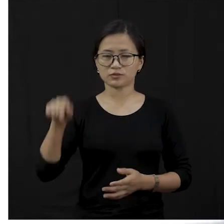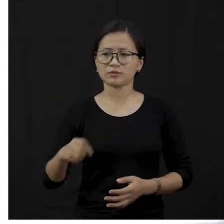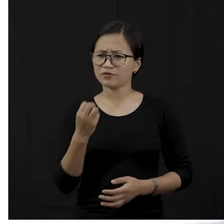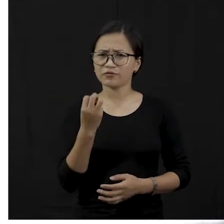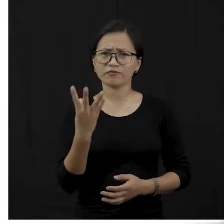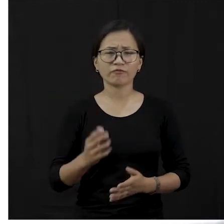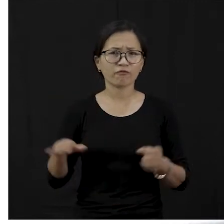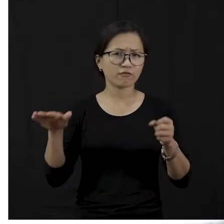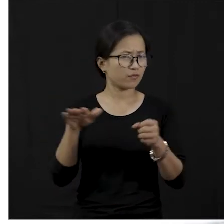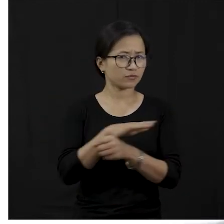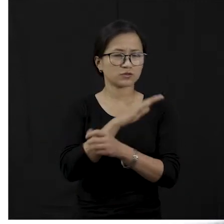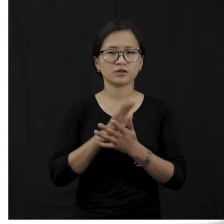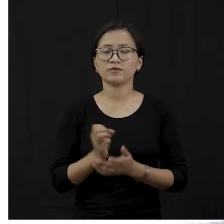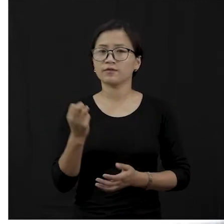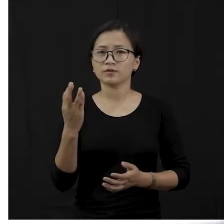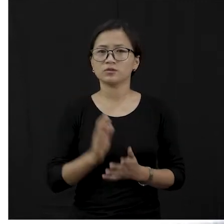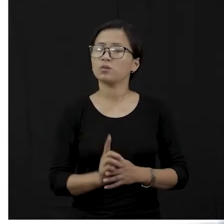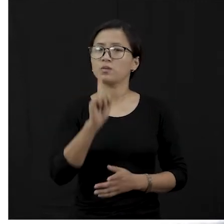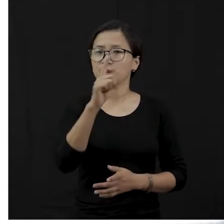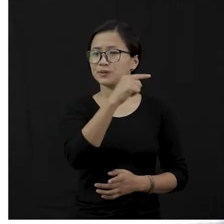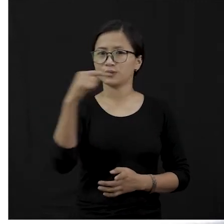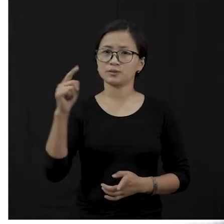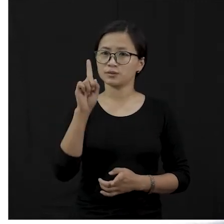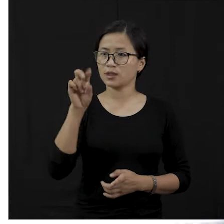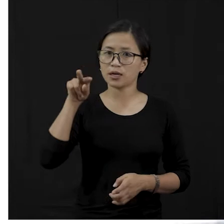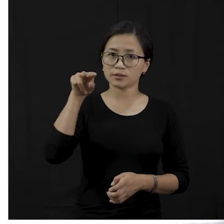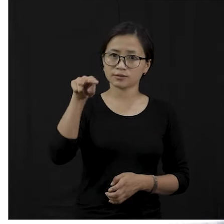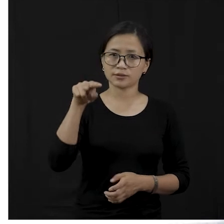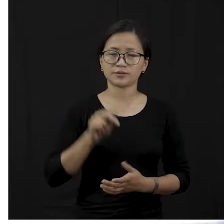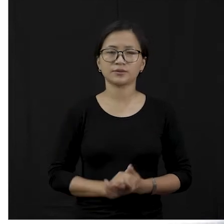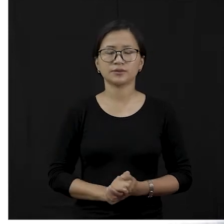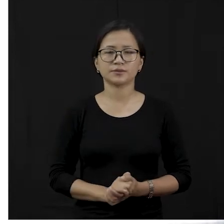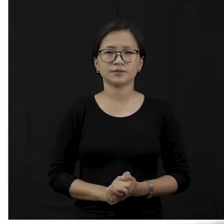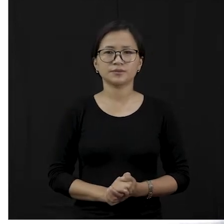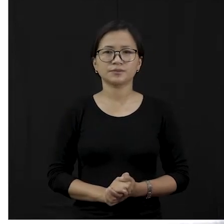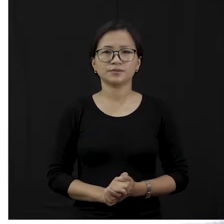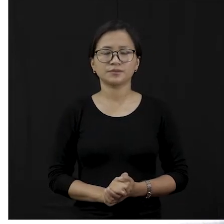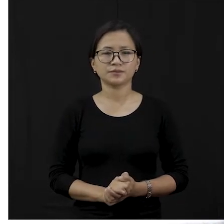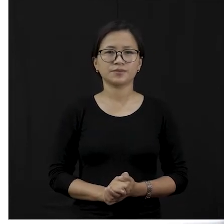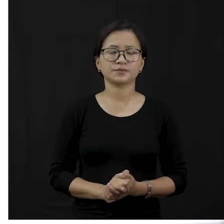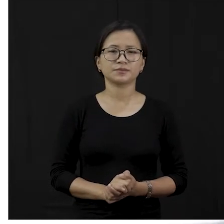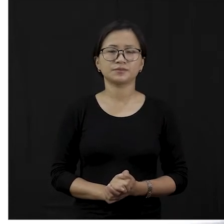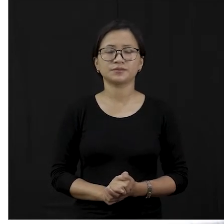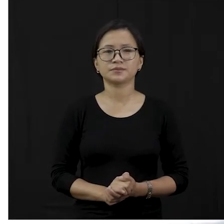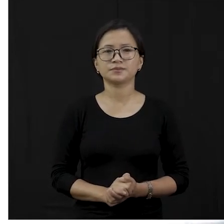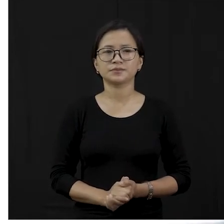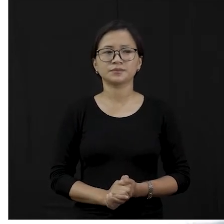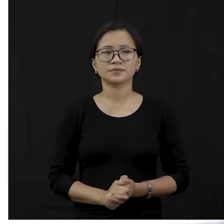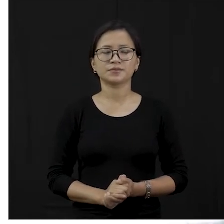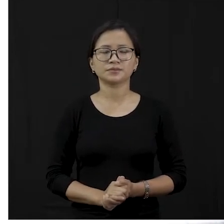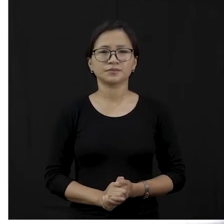of numbers, right? 1 to 100. This is a number square. Then, look